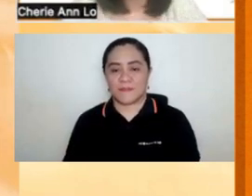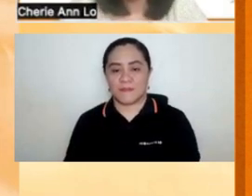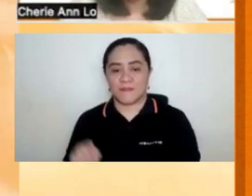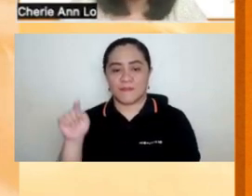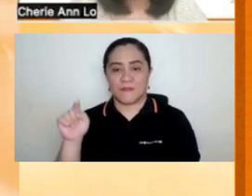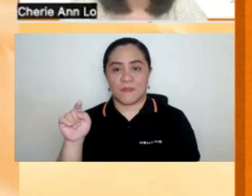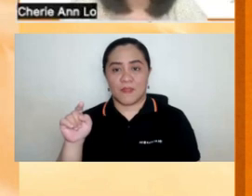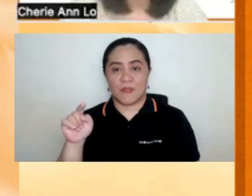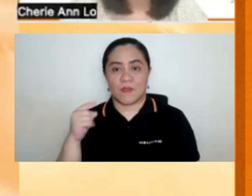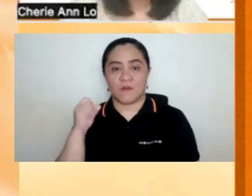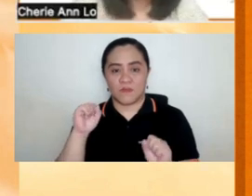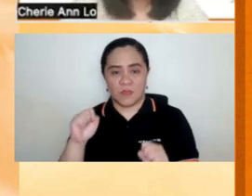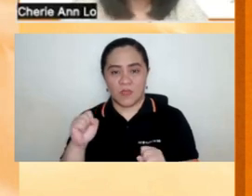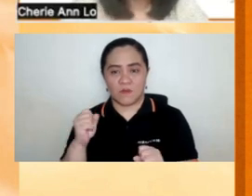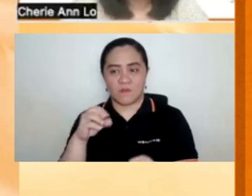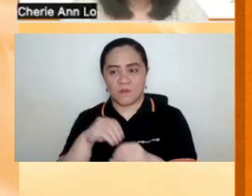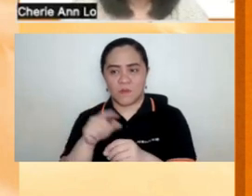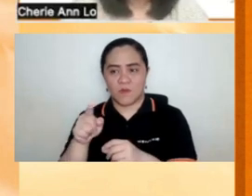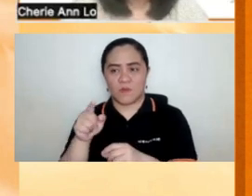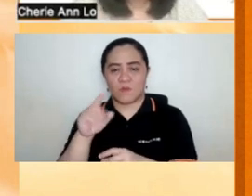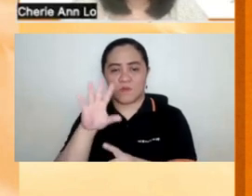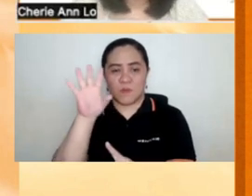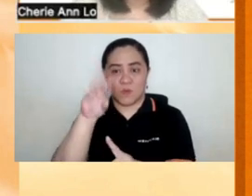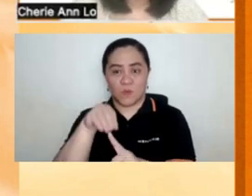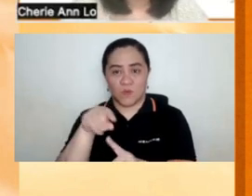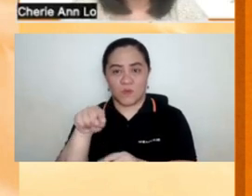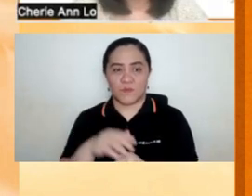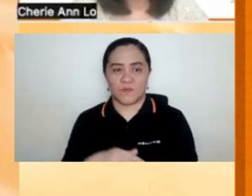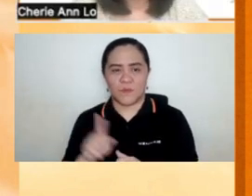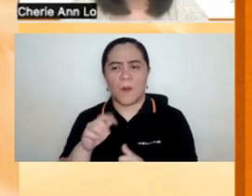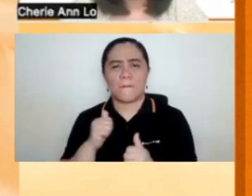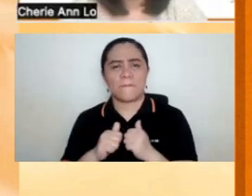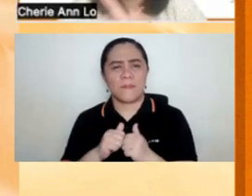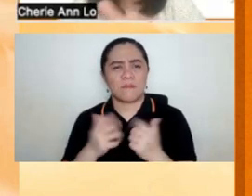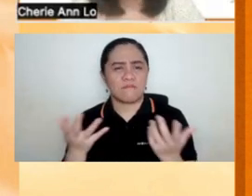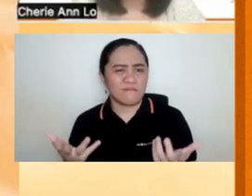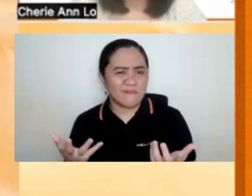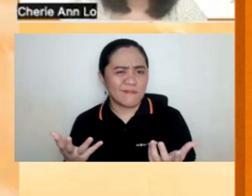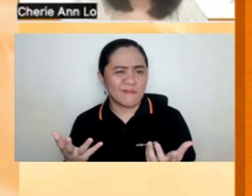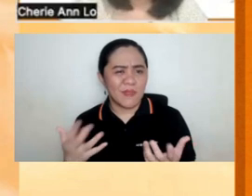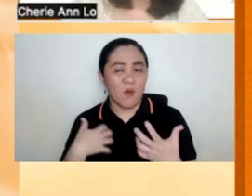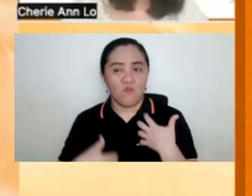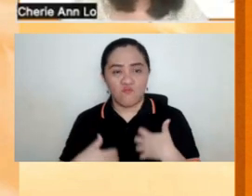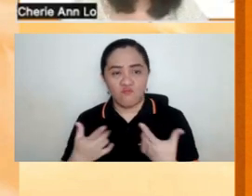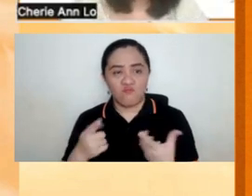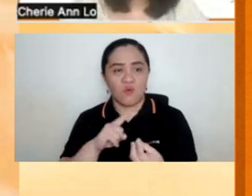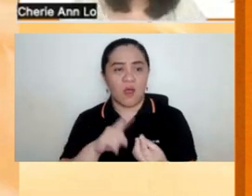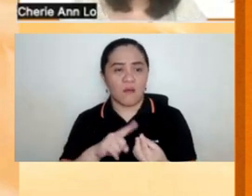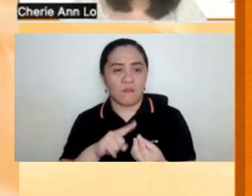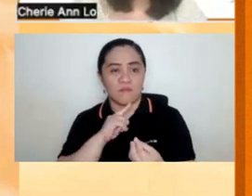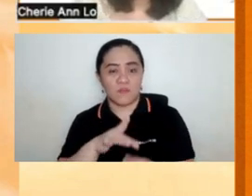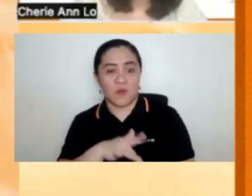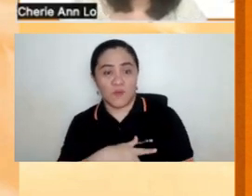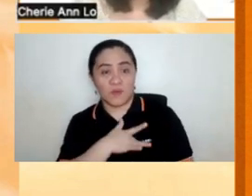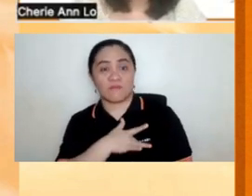prevalent in any culture. So what does anxiety look like? It could manifest in the way we feel. So